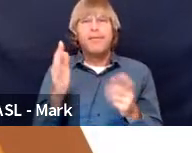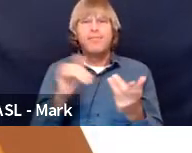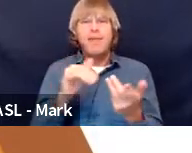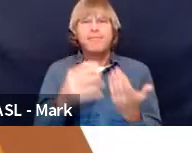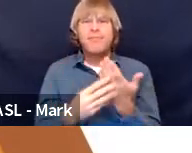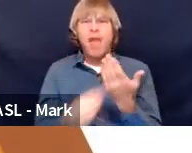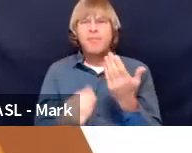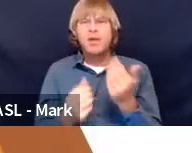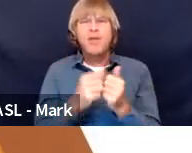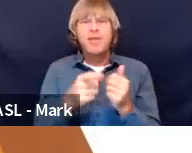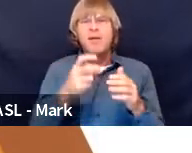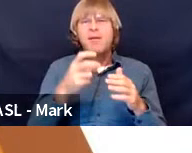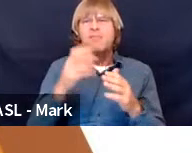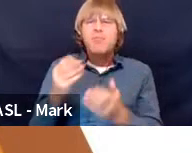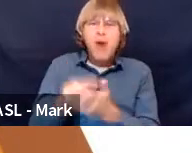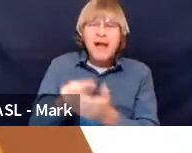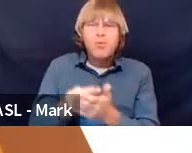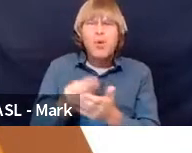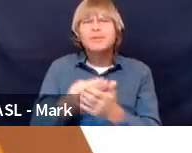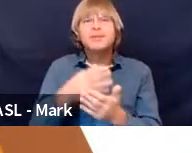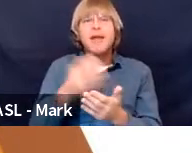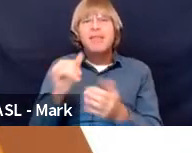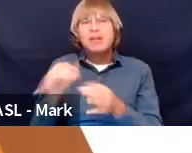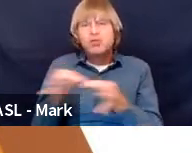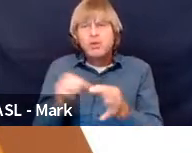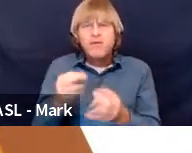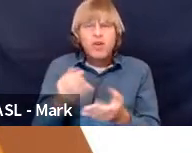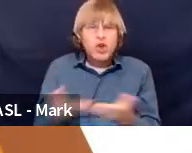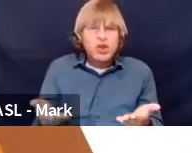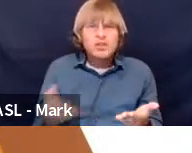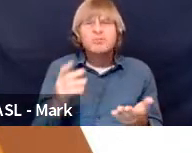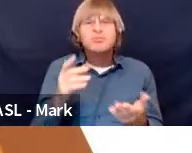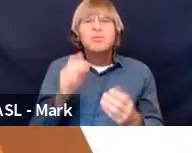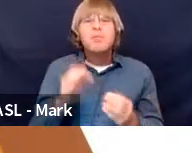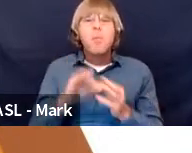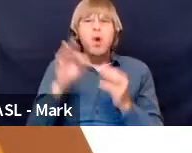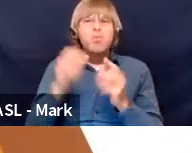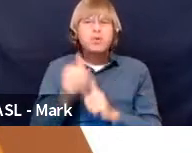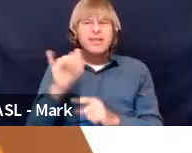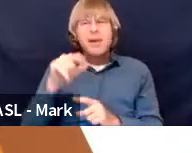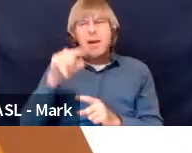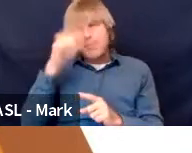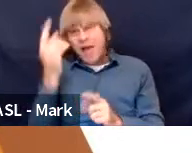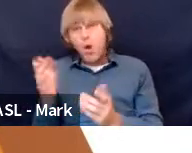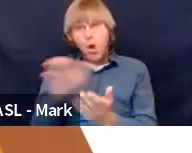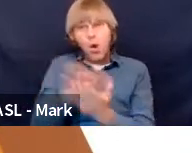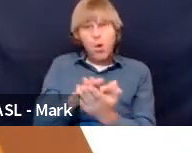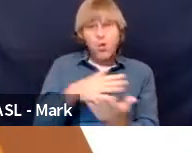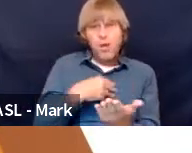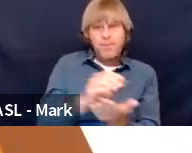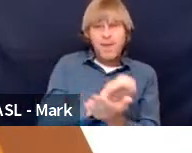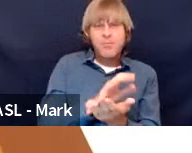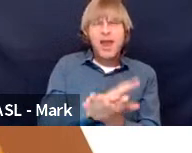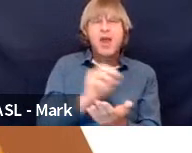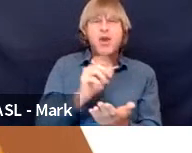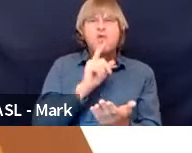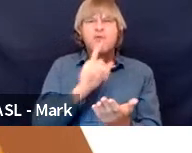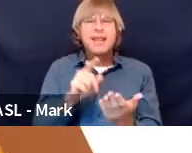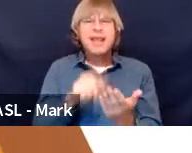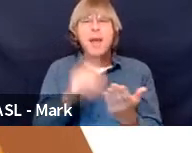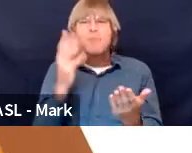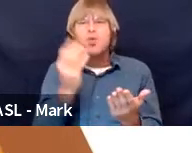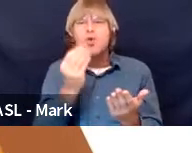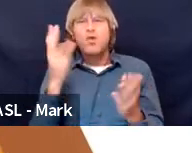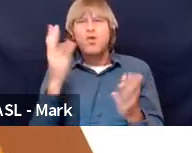copy around the price points and the description of the goods. Typically, we're talking black and on white paper, and then this really moody,